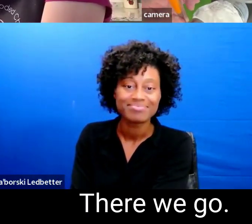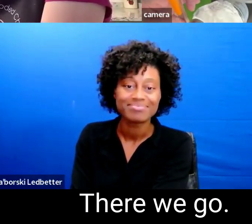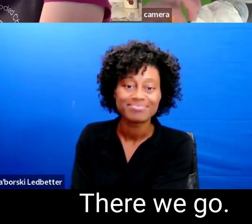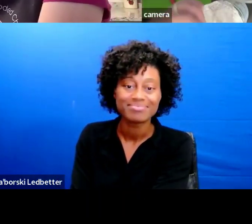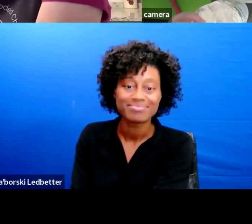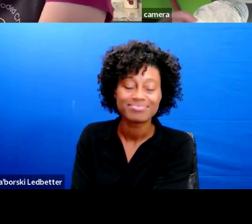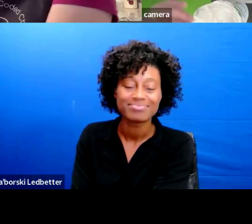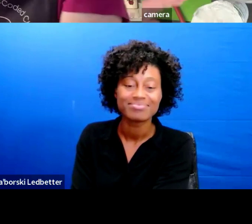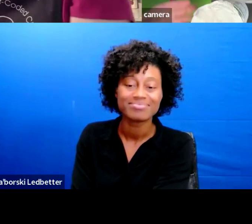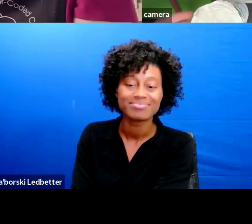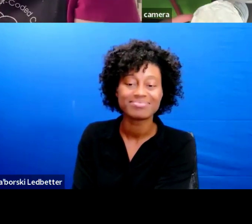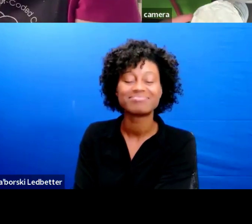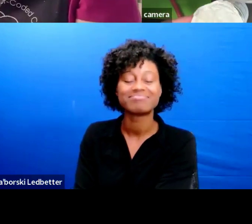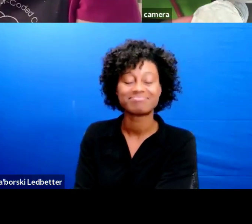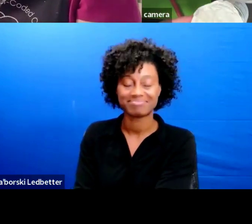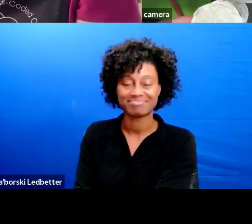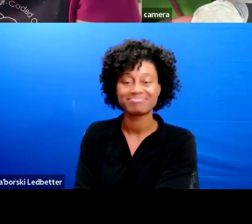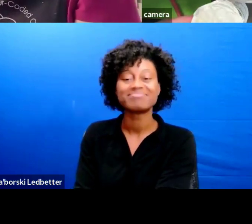There we go.